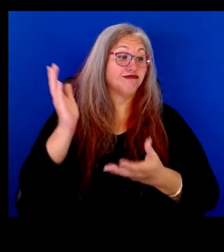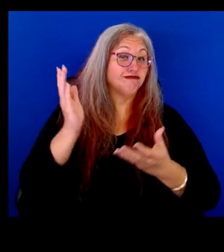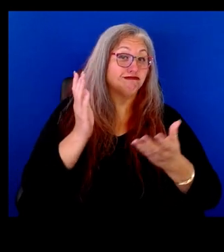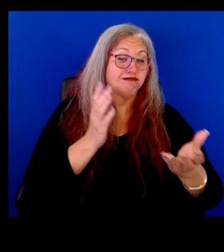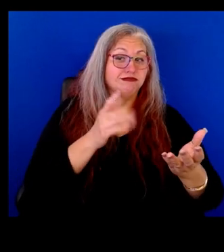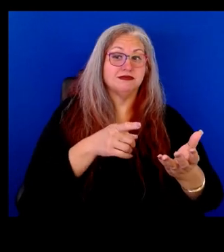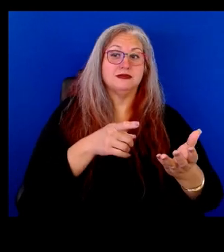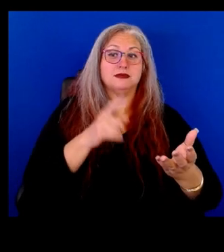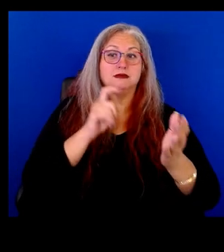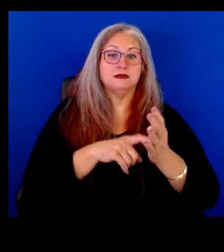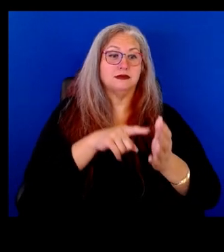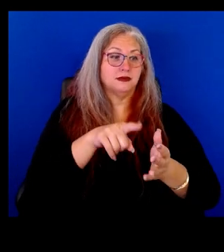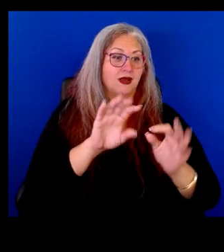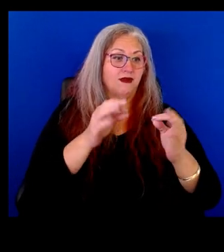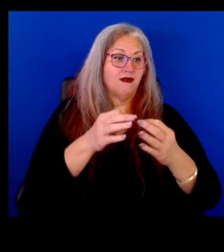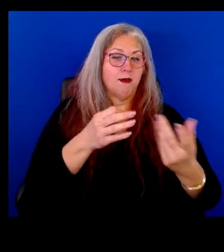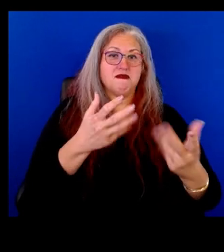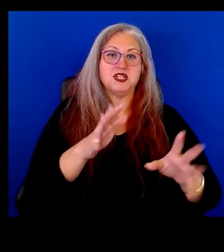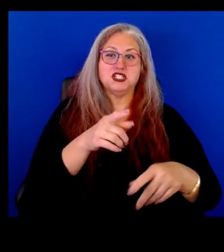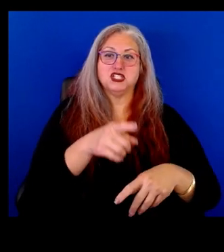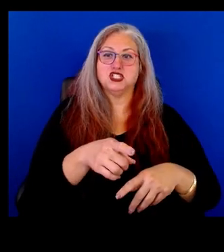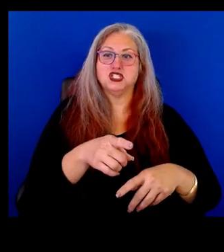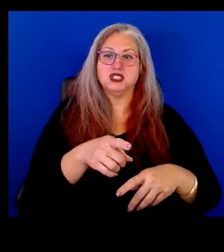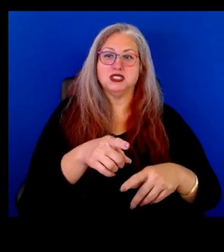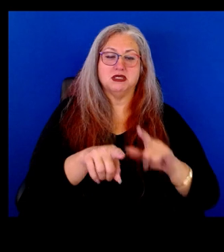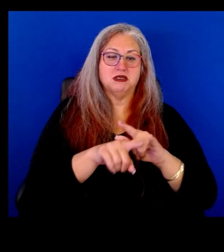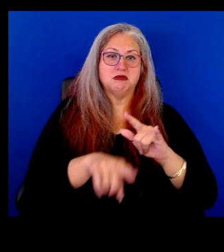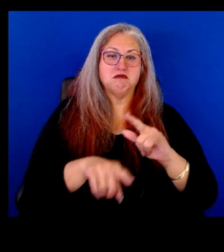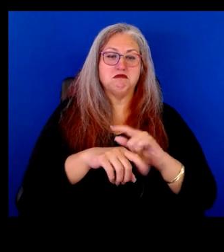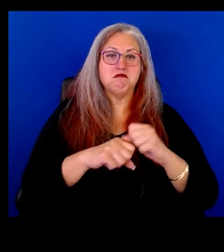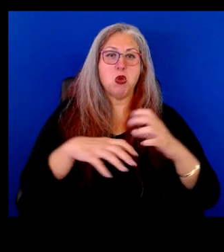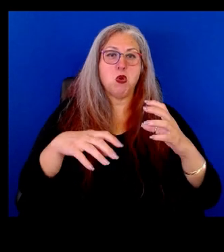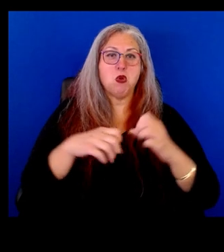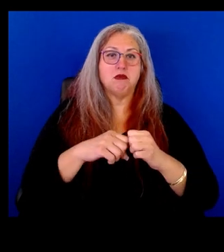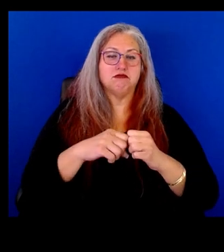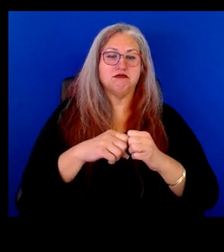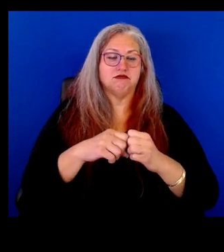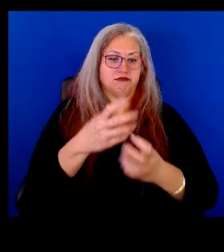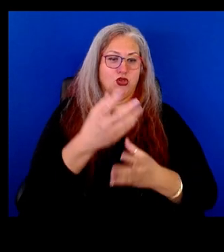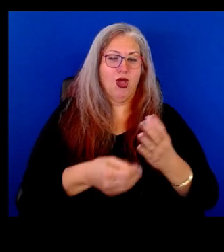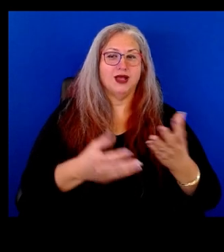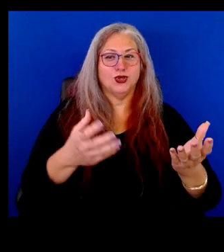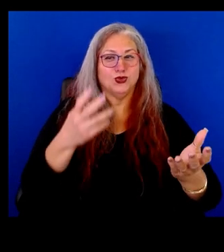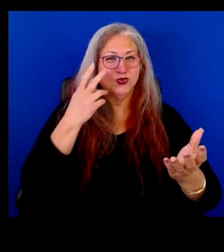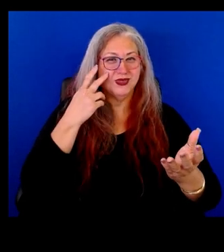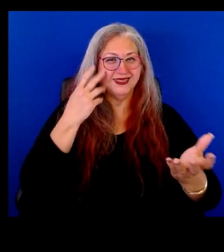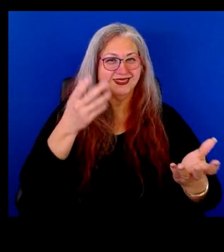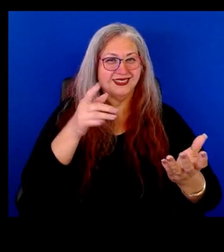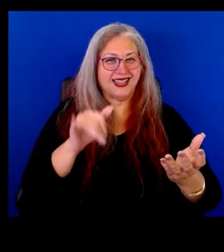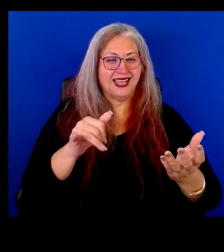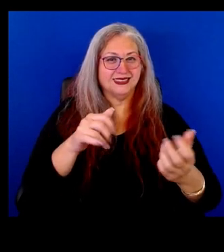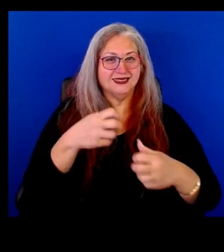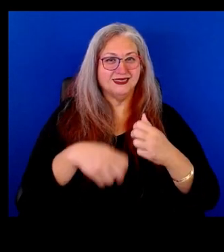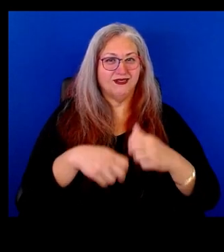and nutrition, he would find that his whole family has been annihilated by the bombing. So you see